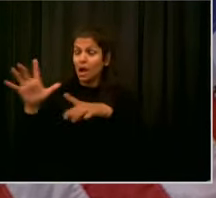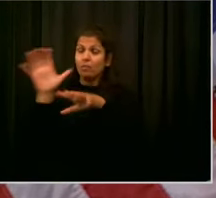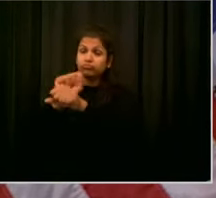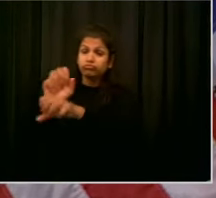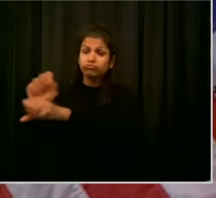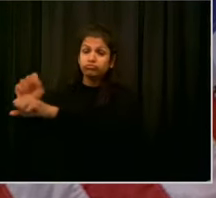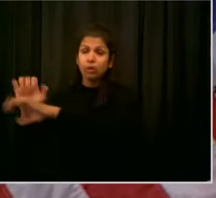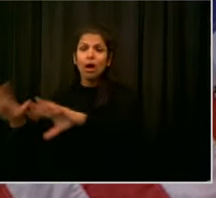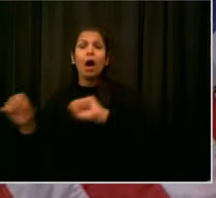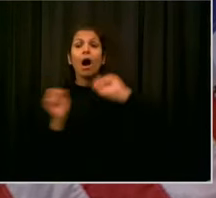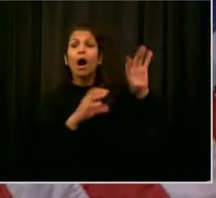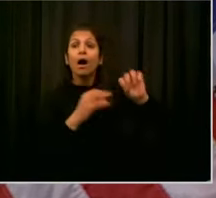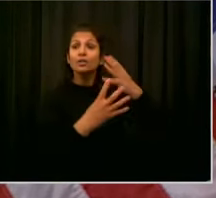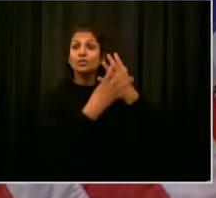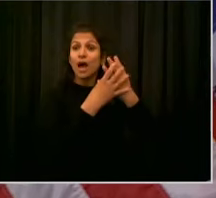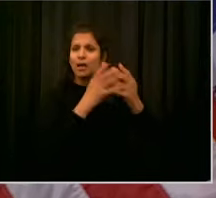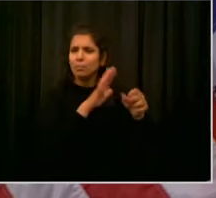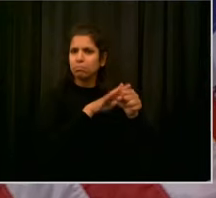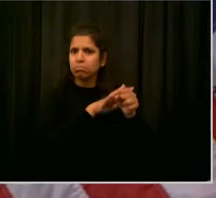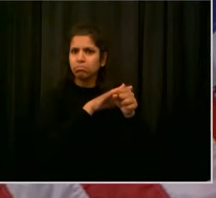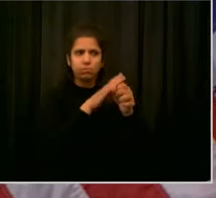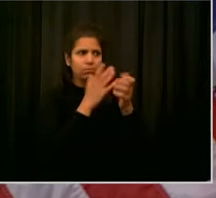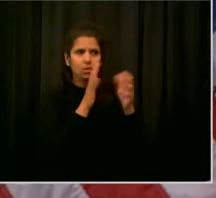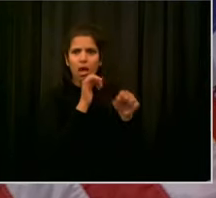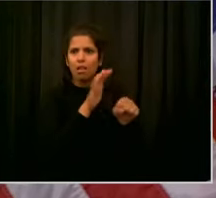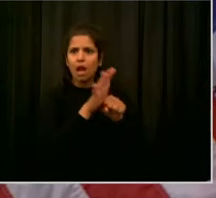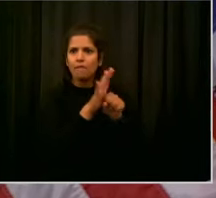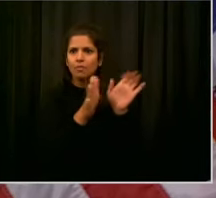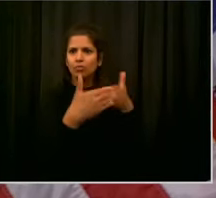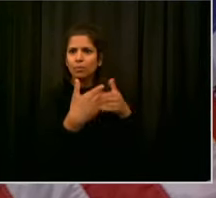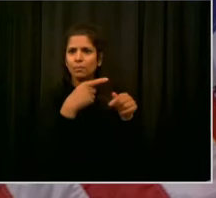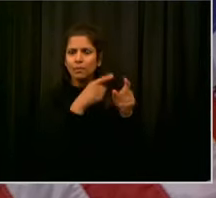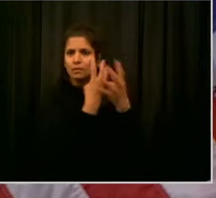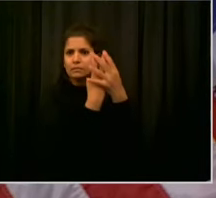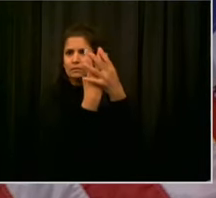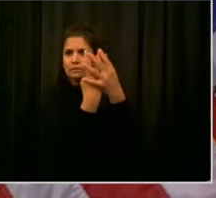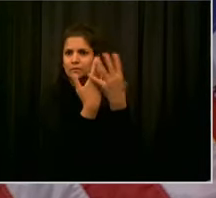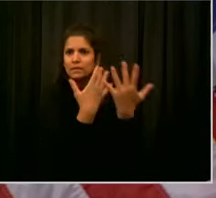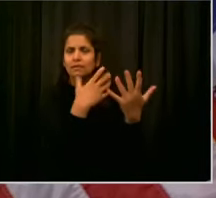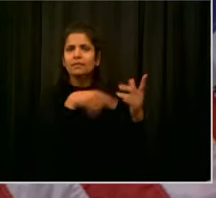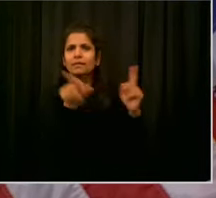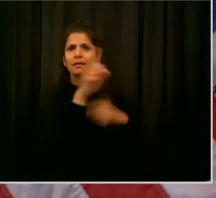to say I respect you a lot. We know each other a long time. That's a lot of questions, and